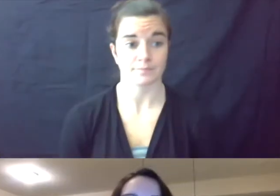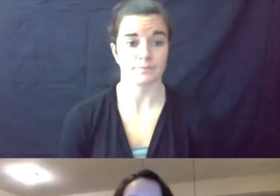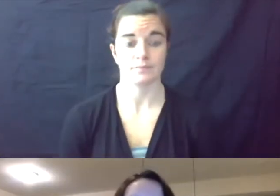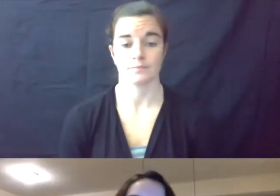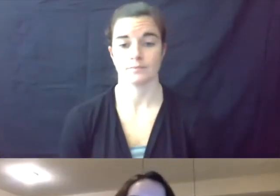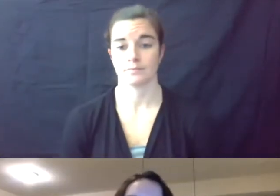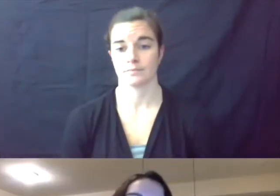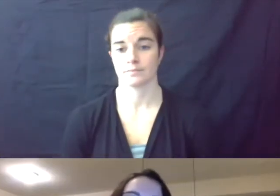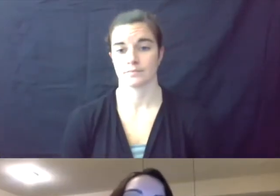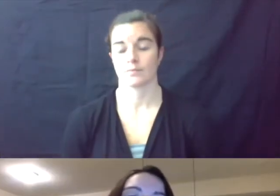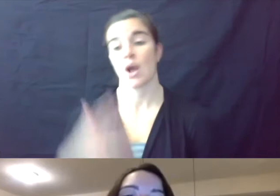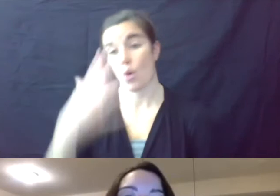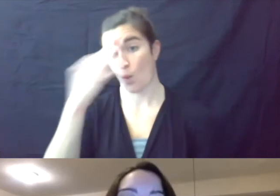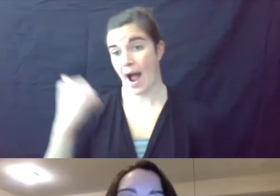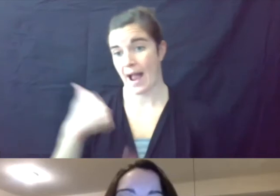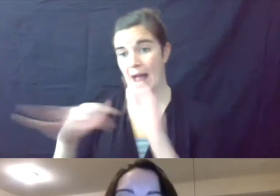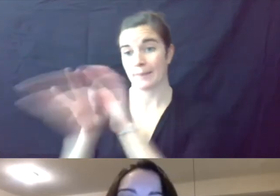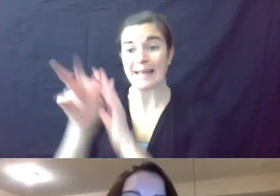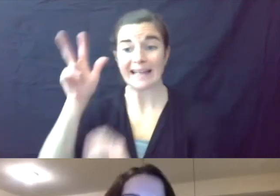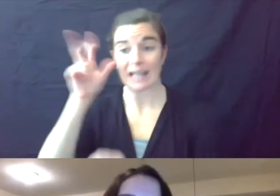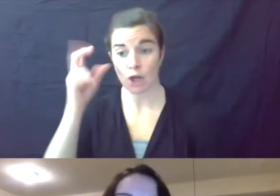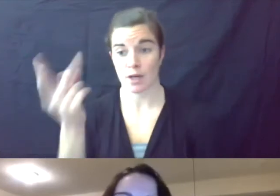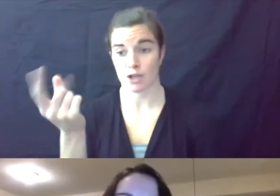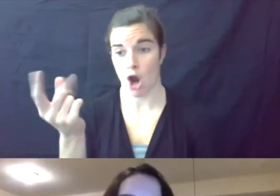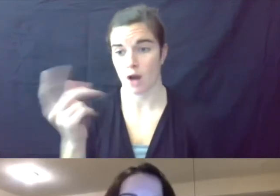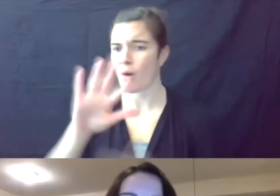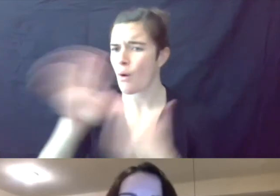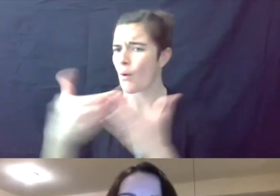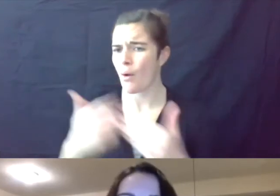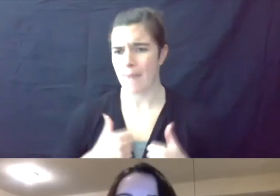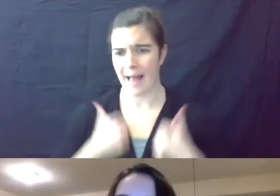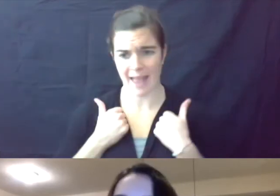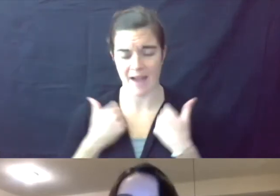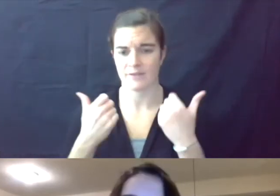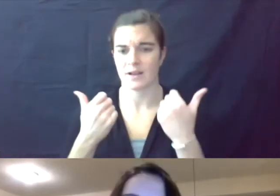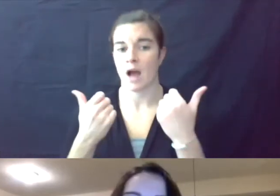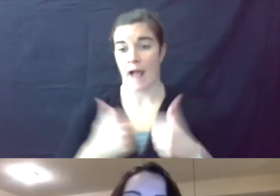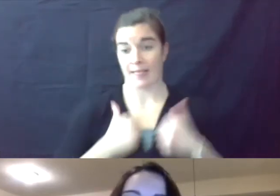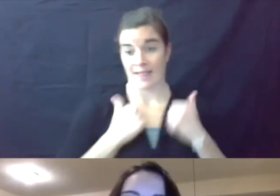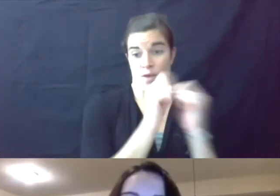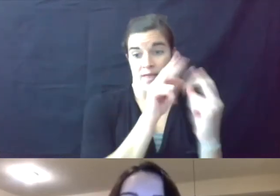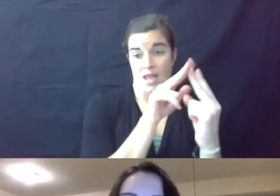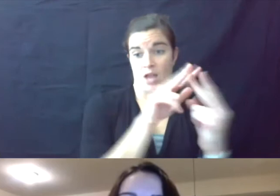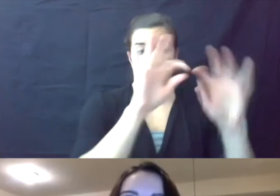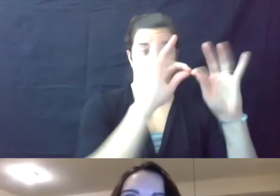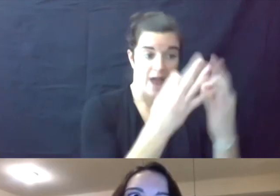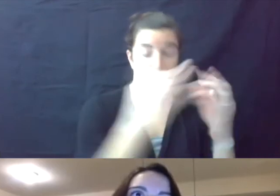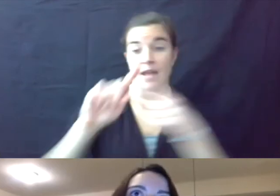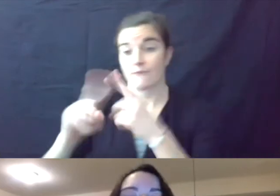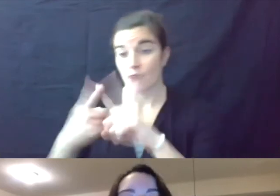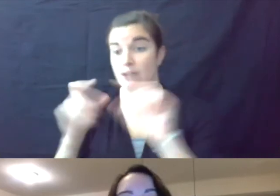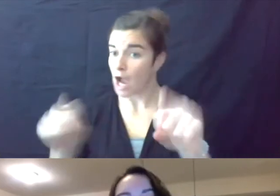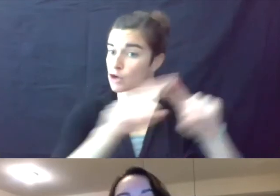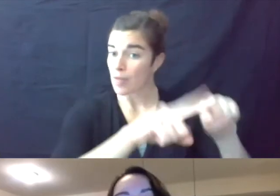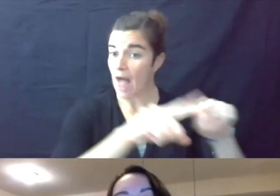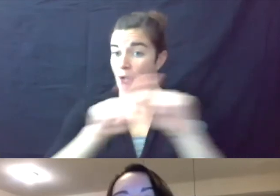So why a hearing dog? All my life, I lived with either family or friends, and I could rely on them for these